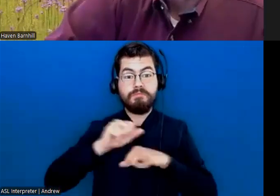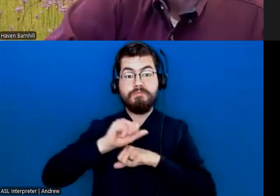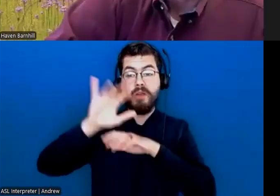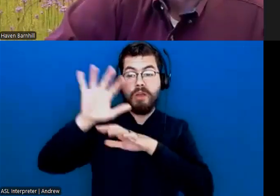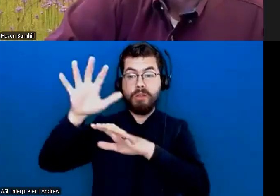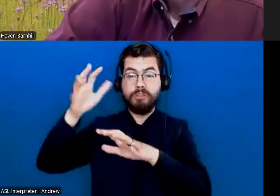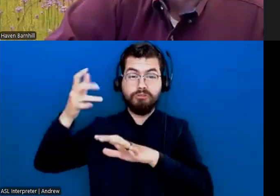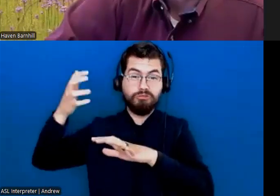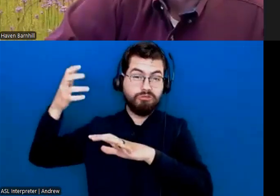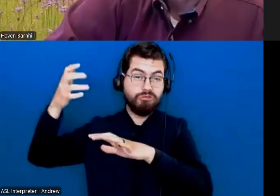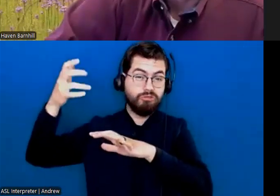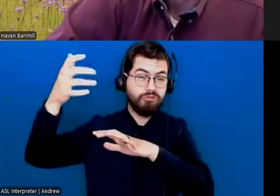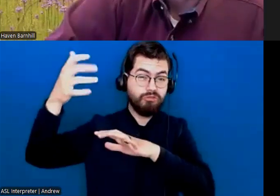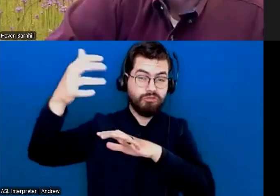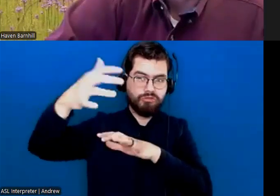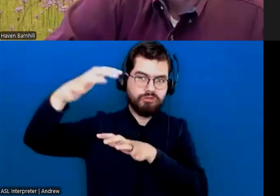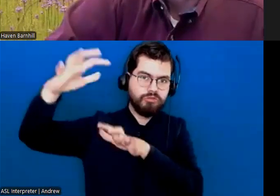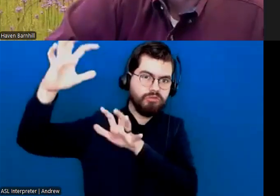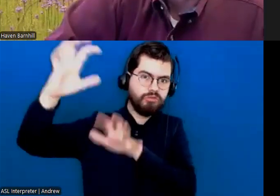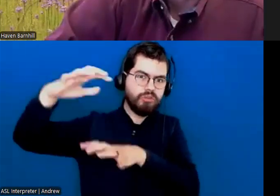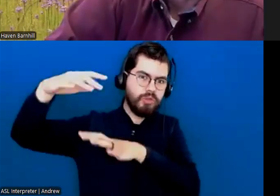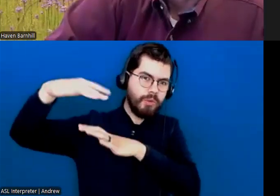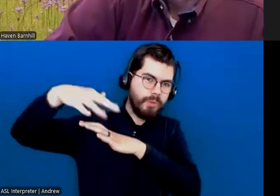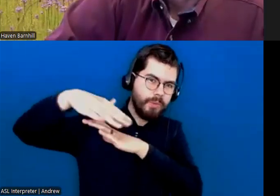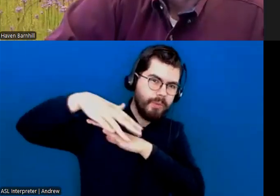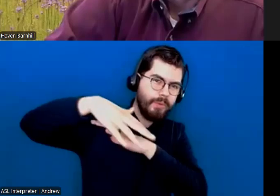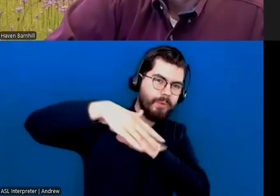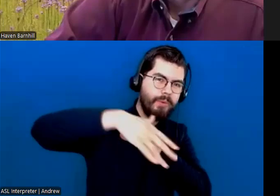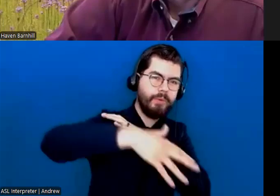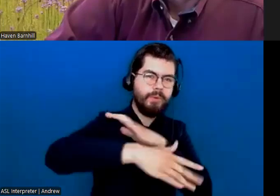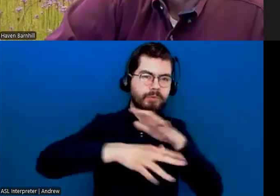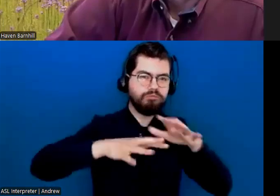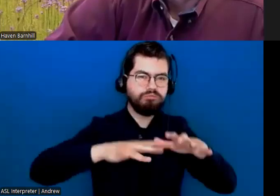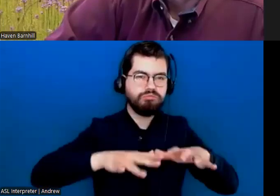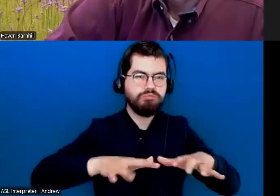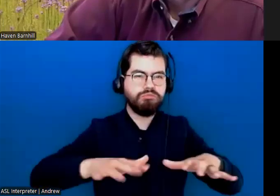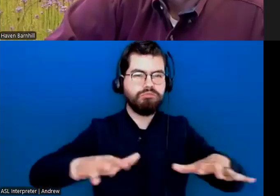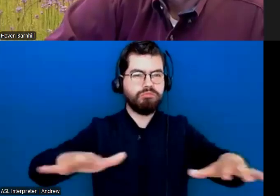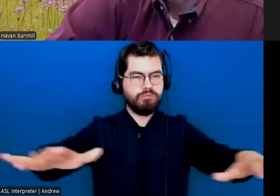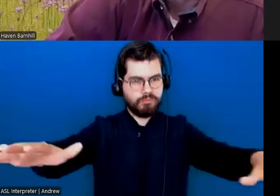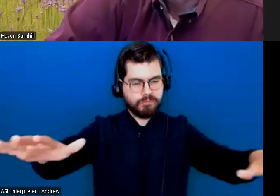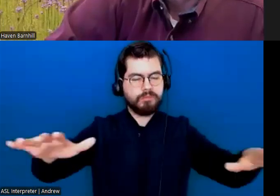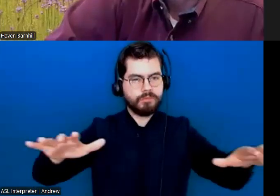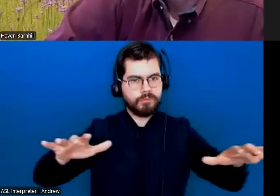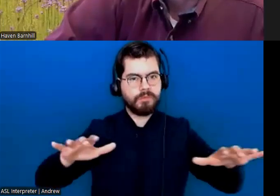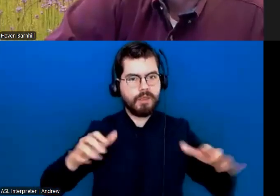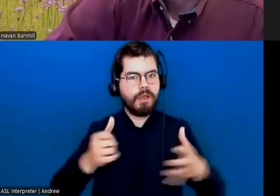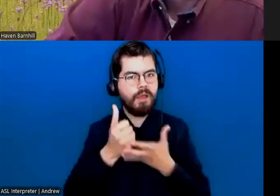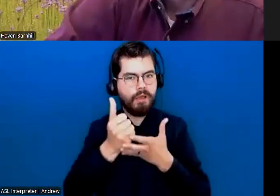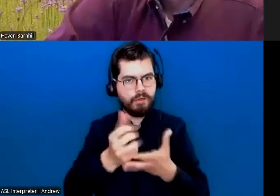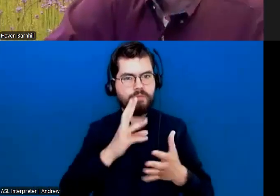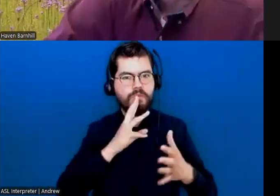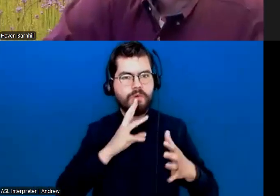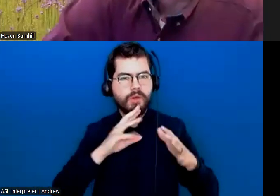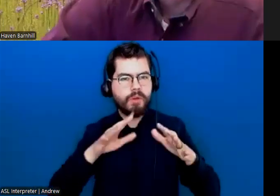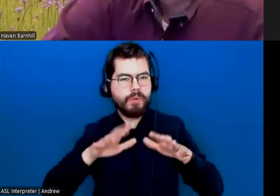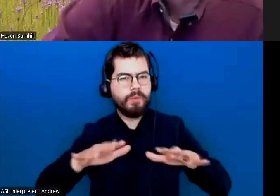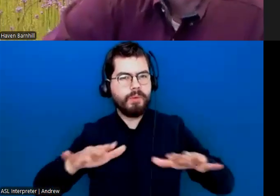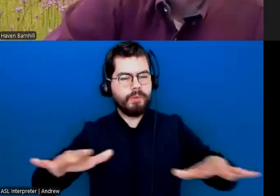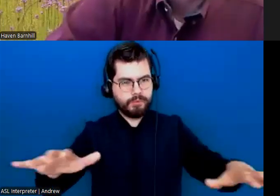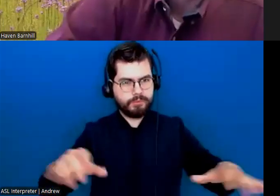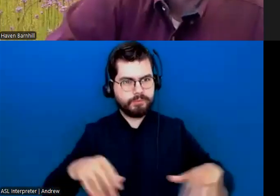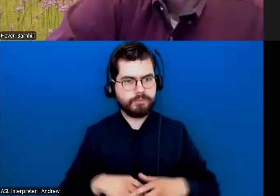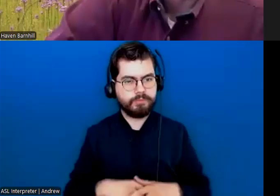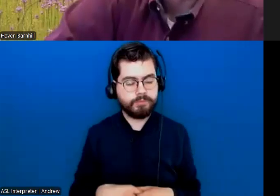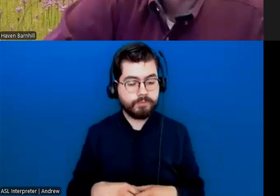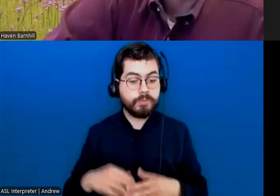comes back down to the areas that were just impacted by the hurricane. So, major weather events, hurricanes and